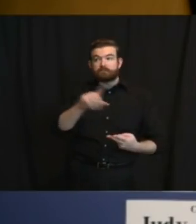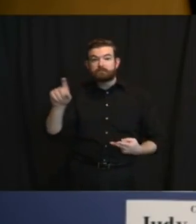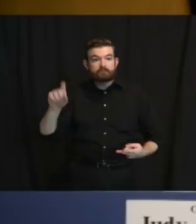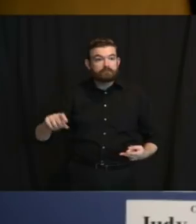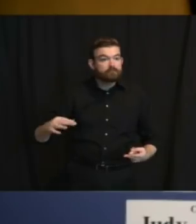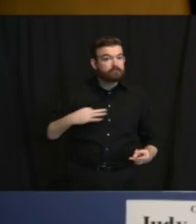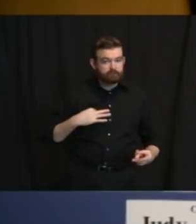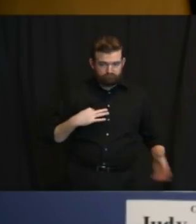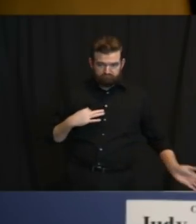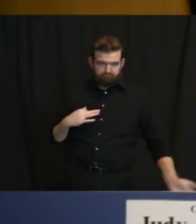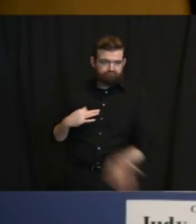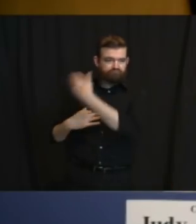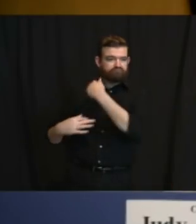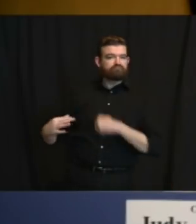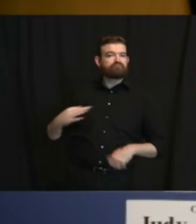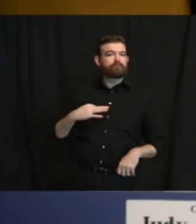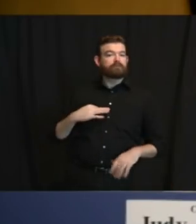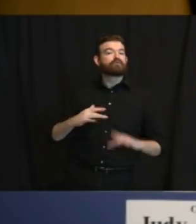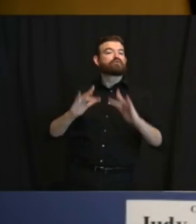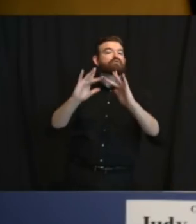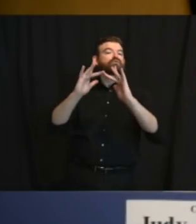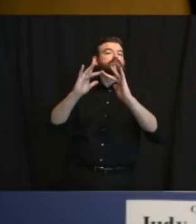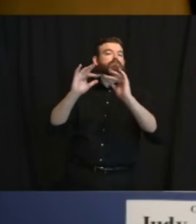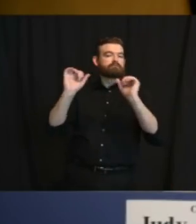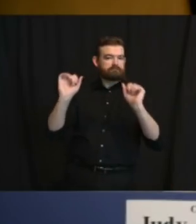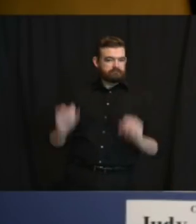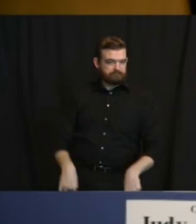services remotely by visiting